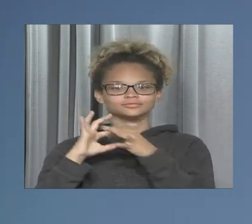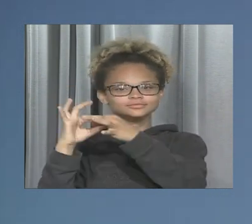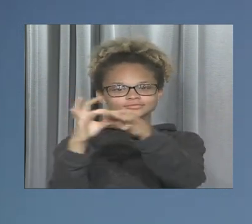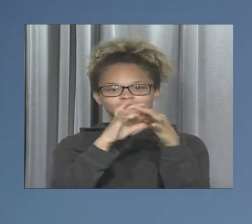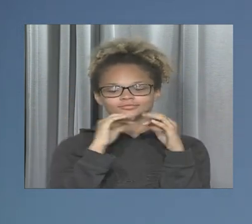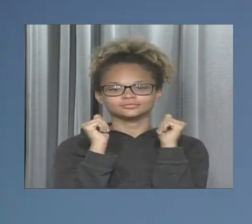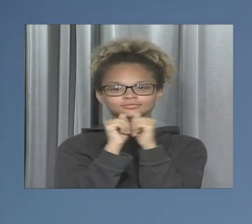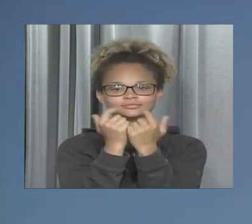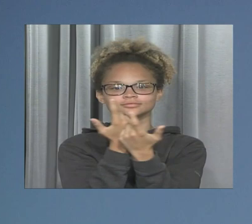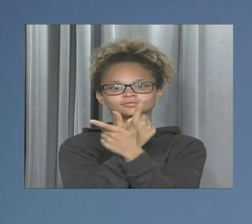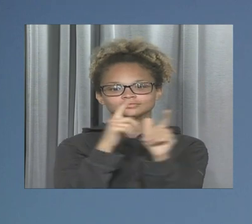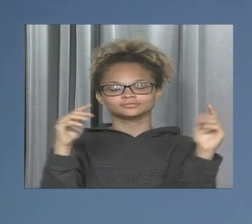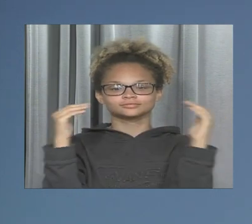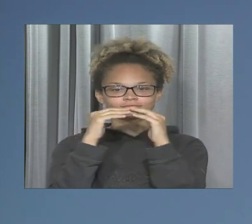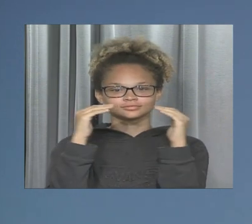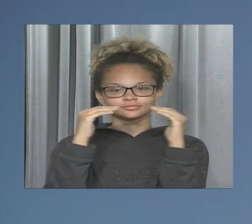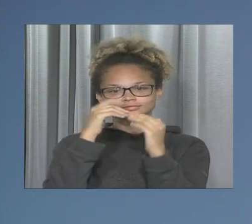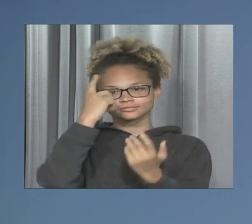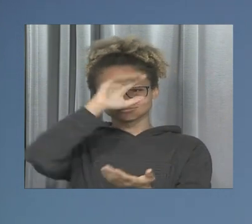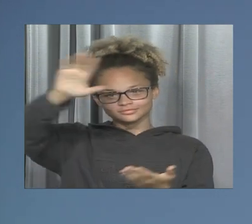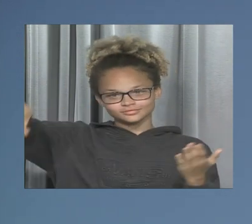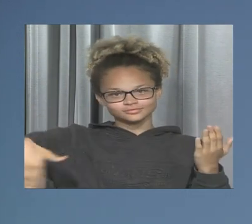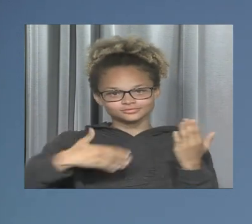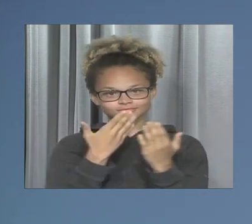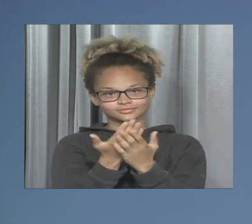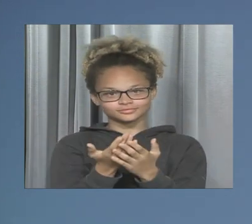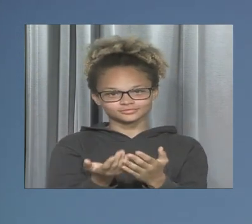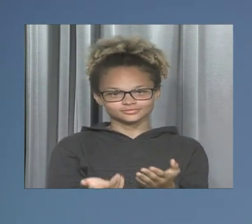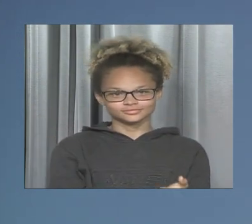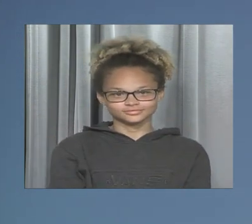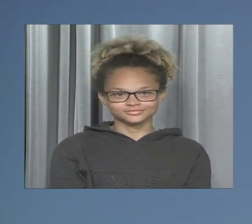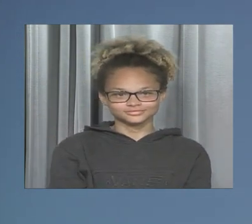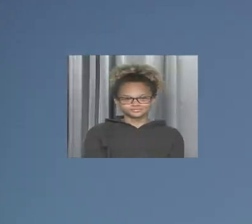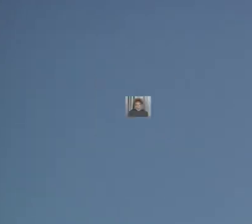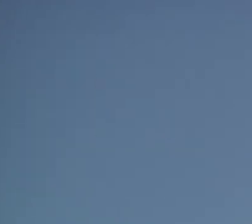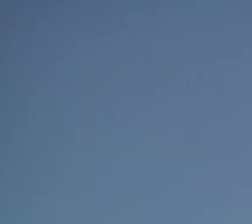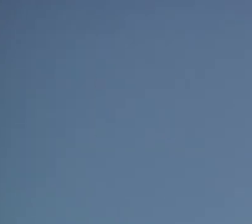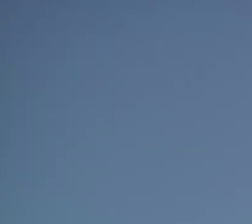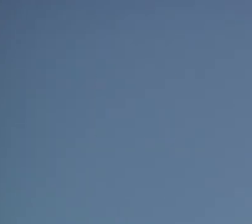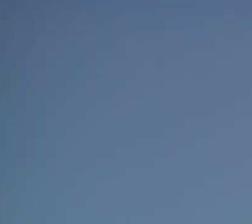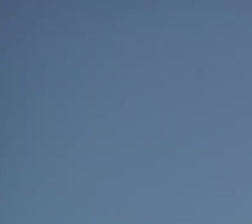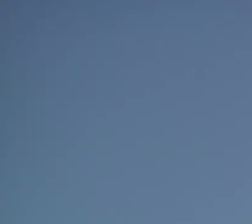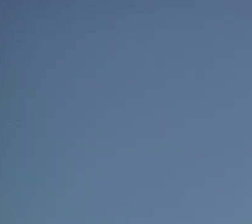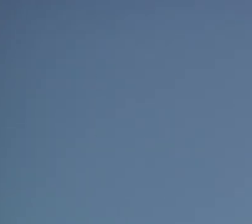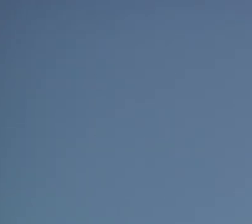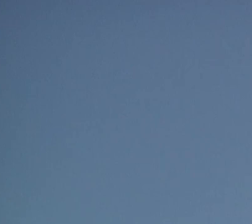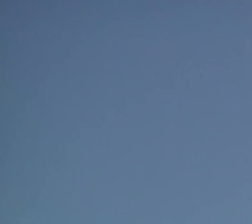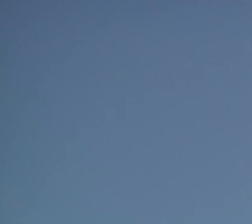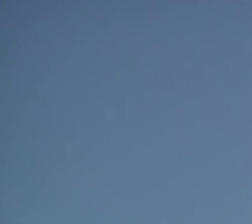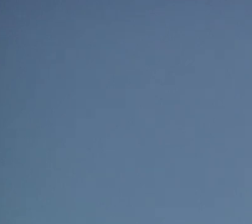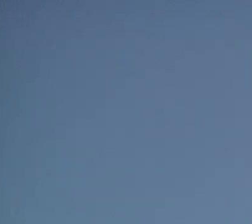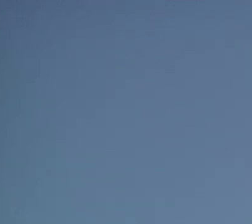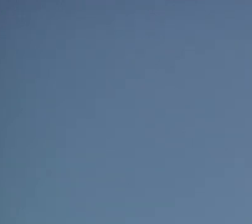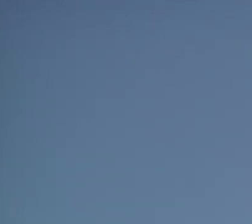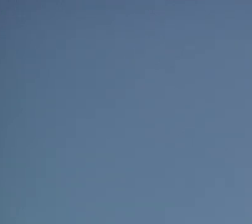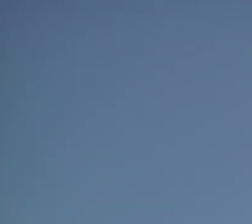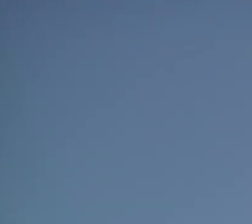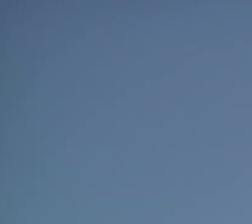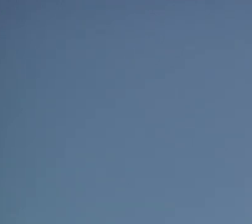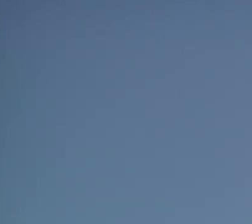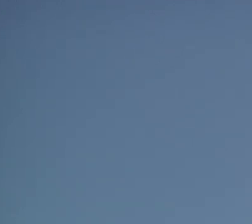under God, indivisible, with liberty and justice for all. Please remain standing for a moment of